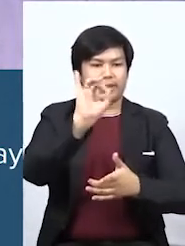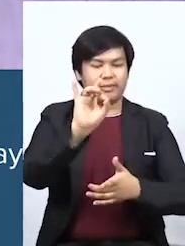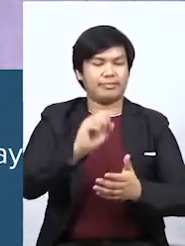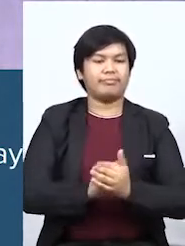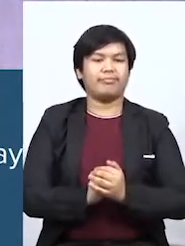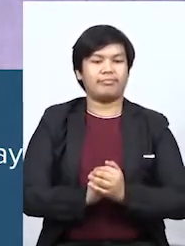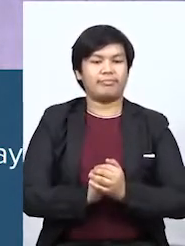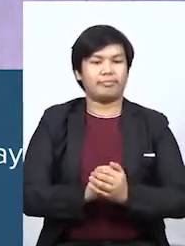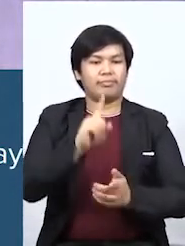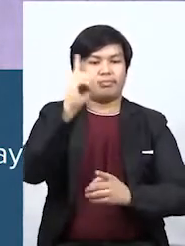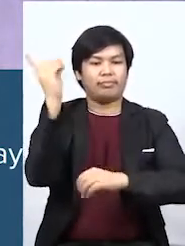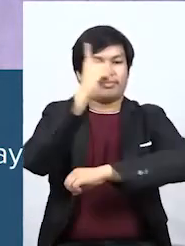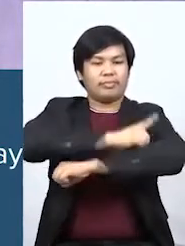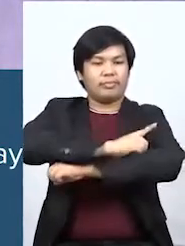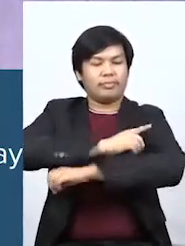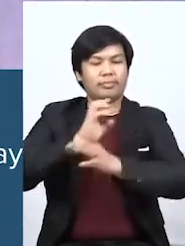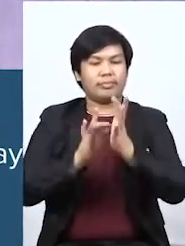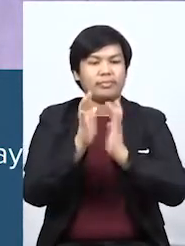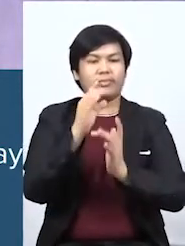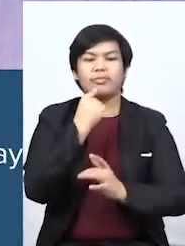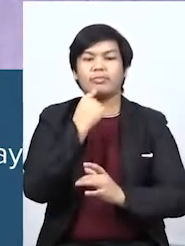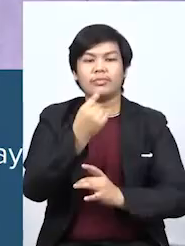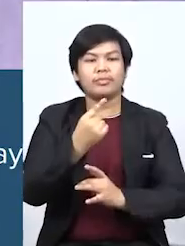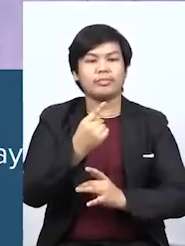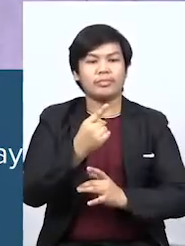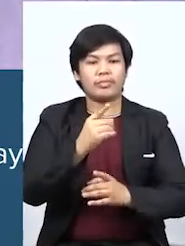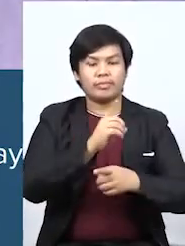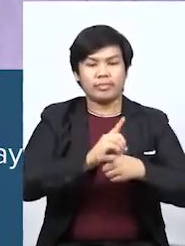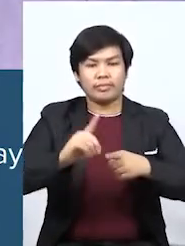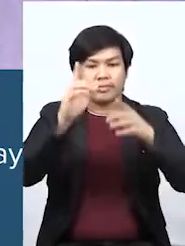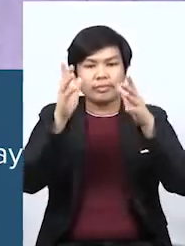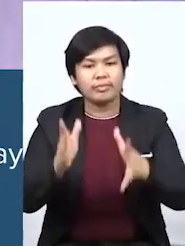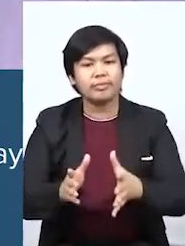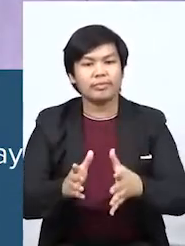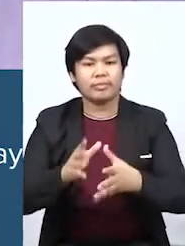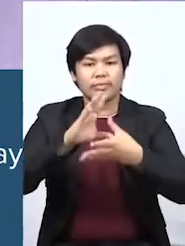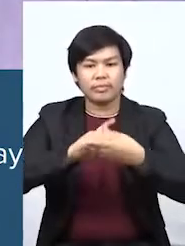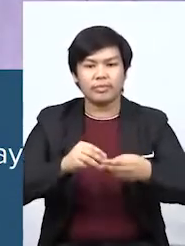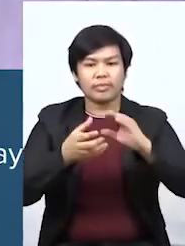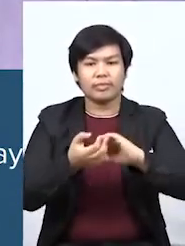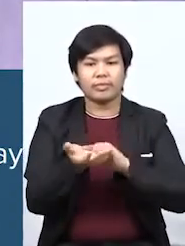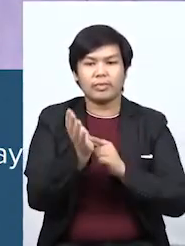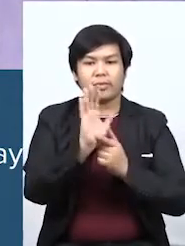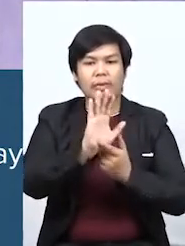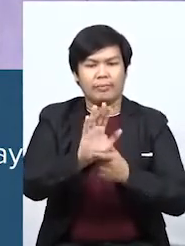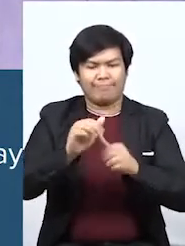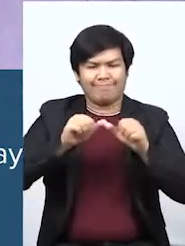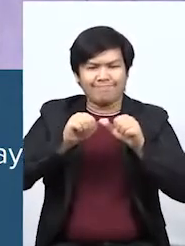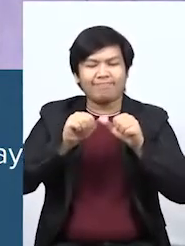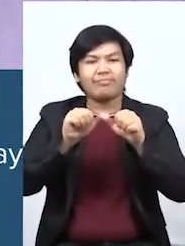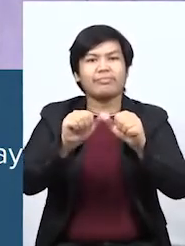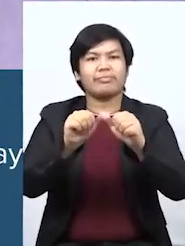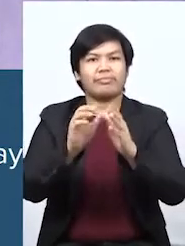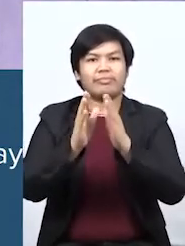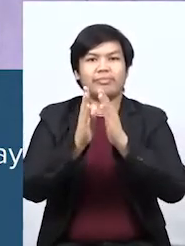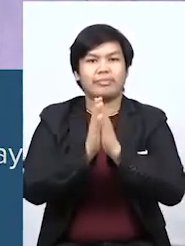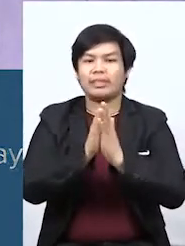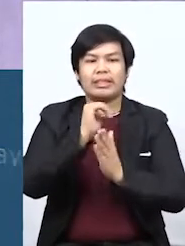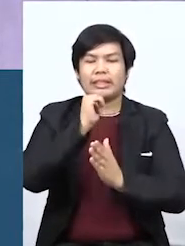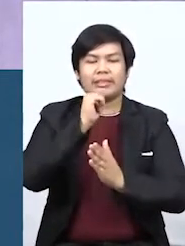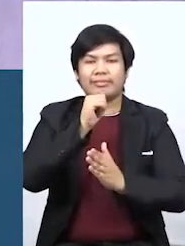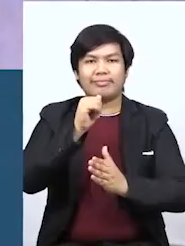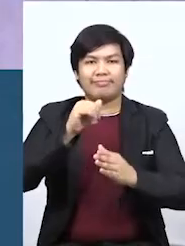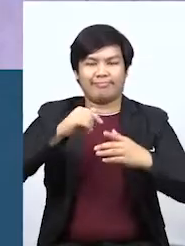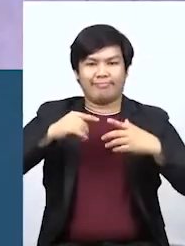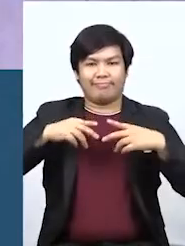now One Day Jesus told his Disciples a story to show that they should always pray and Never Give